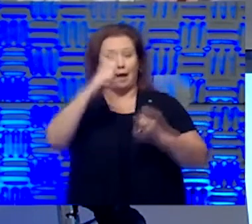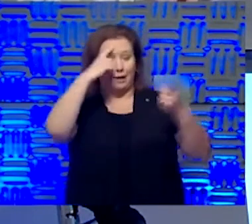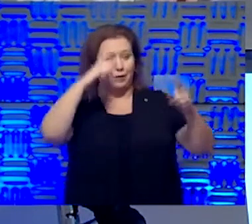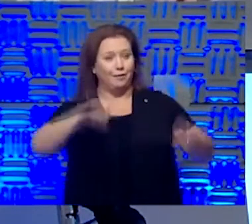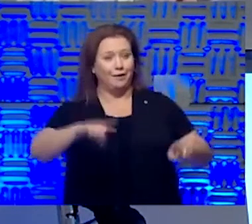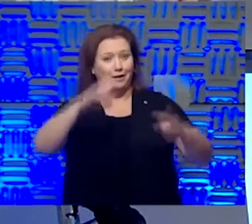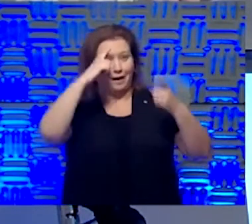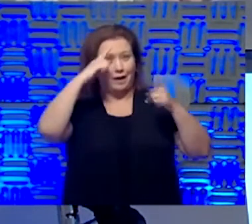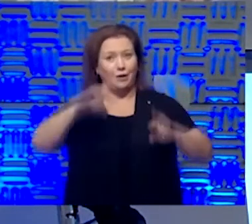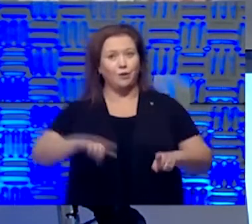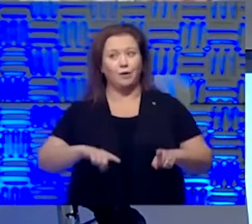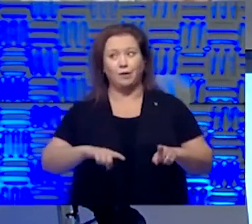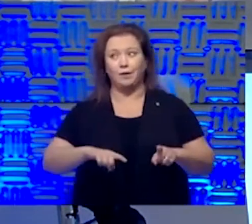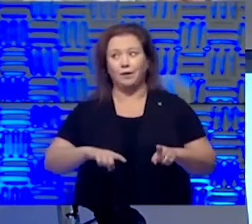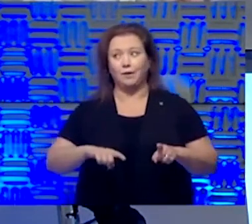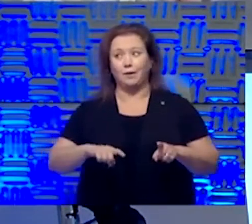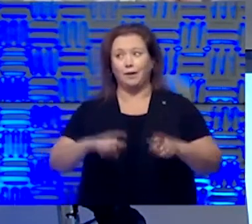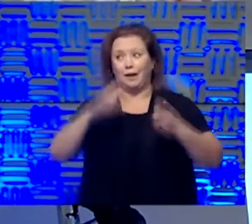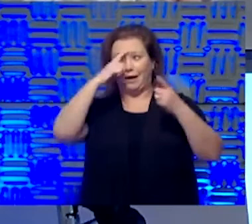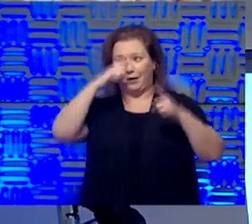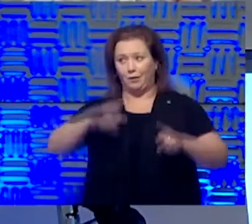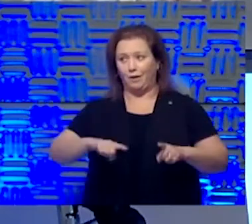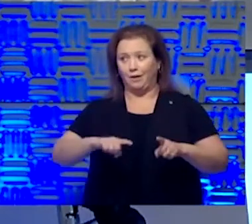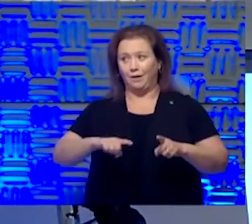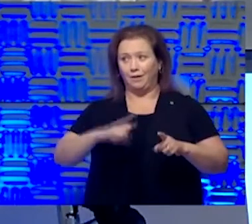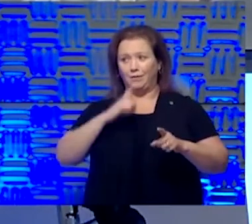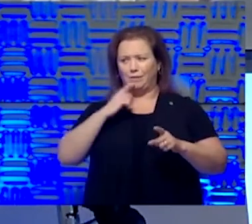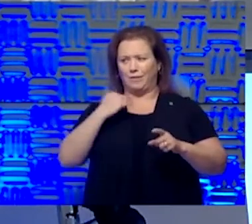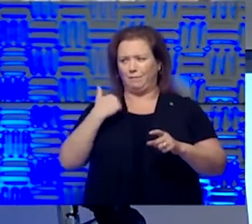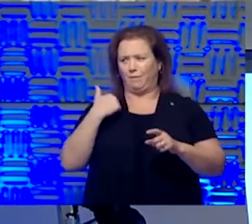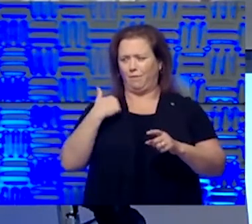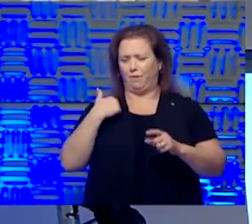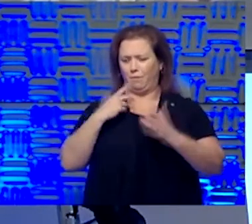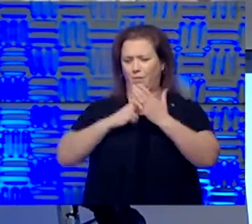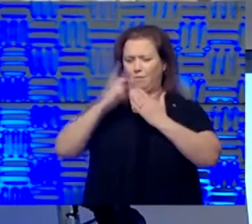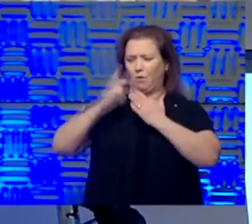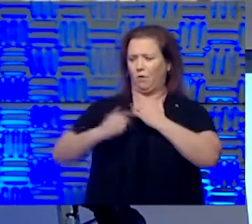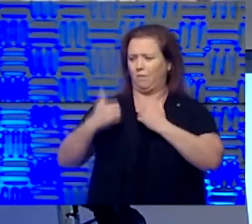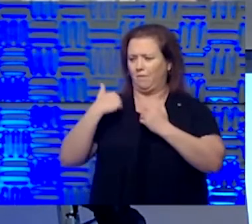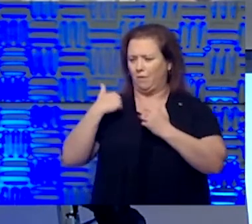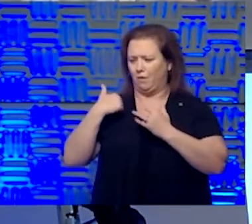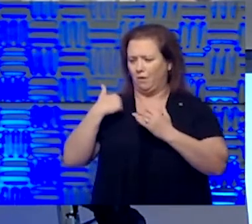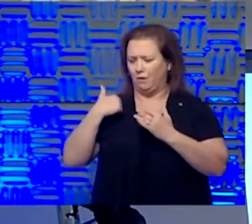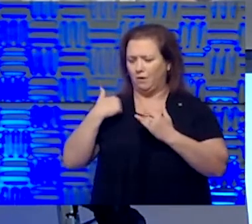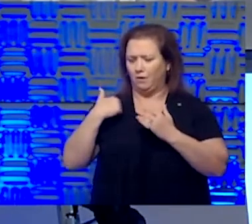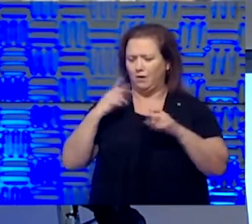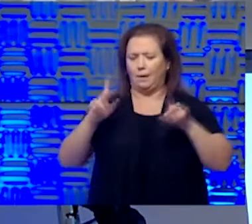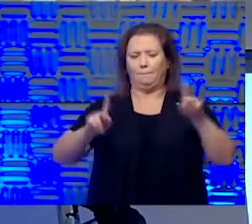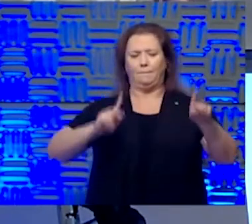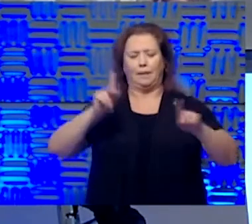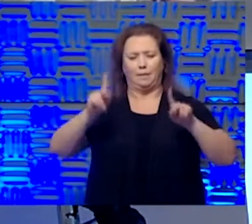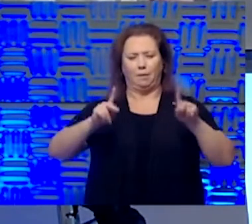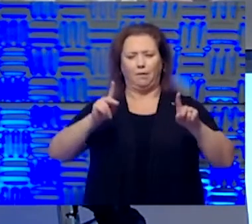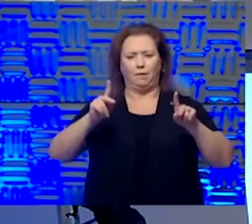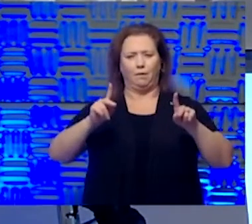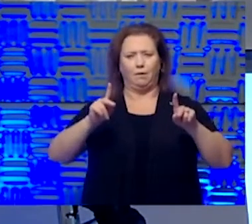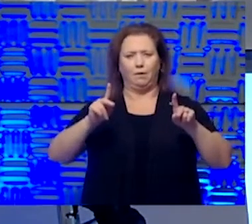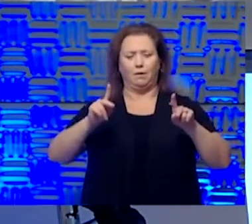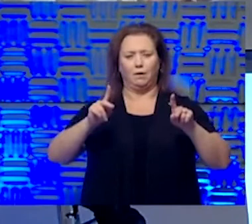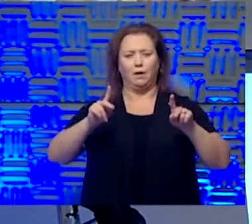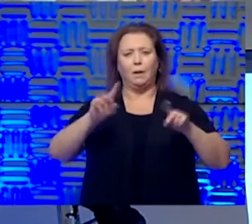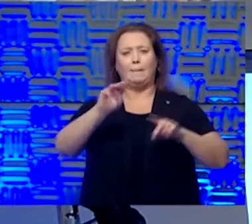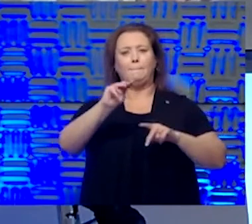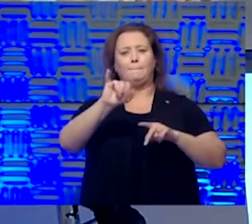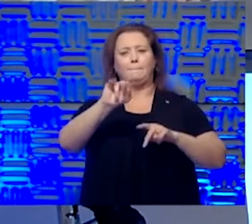I agree. I mean, and you said that last one time you were on our program about folks from